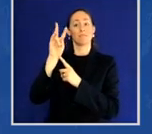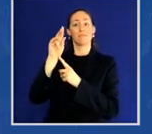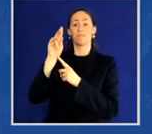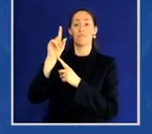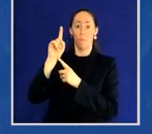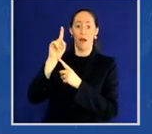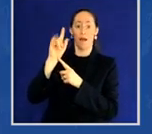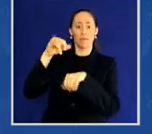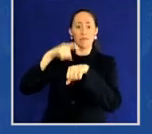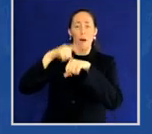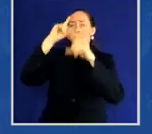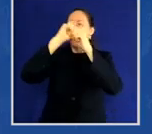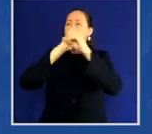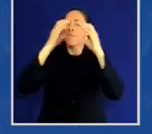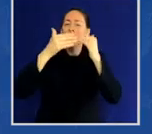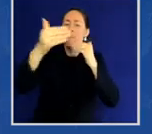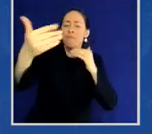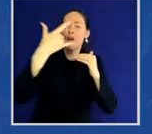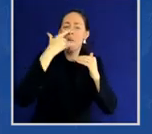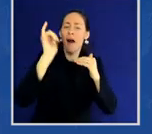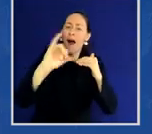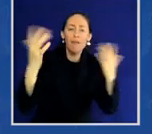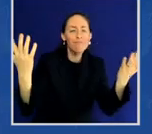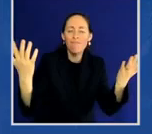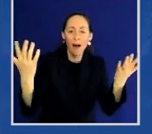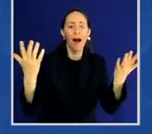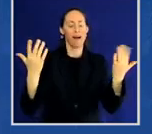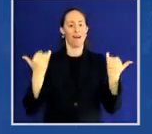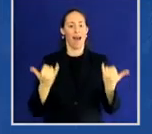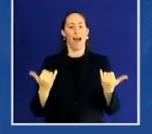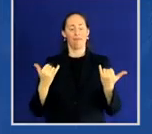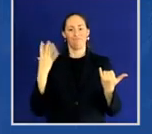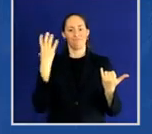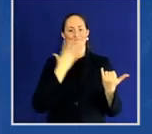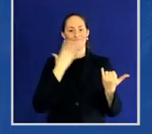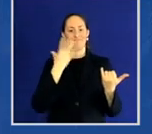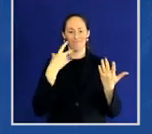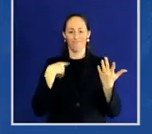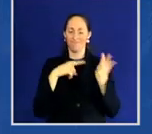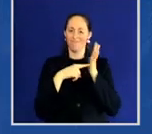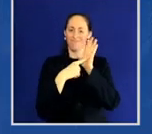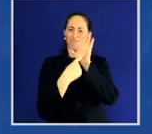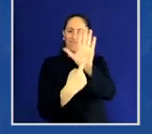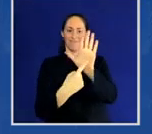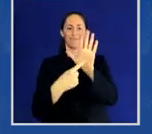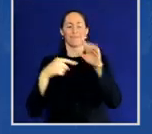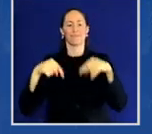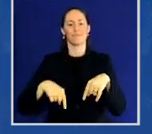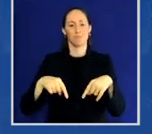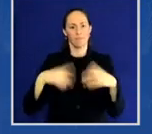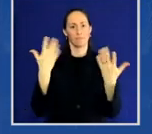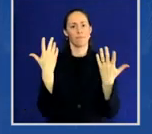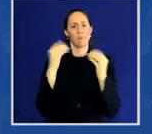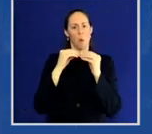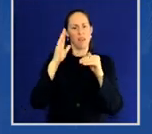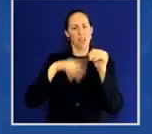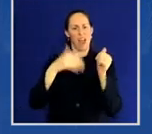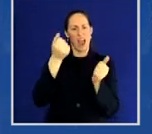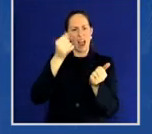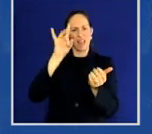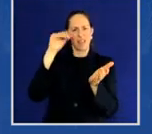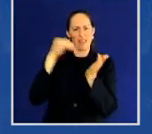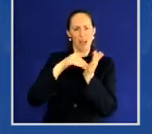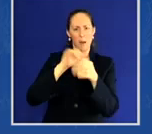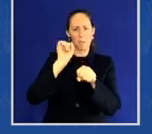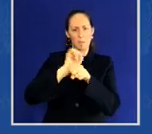here representing our more than 18,000 dedicated employees. They operate a national system serving over